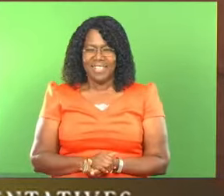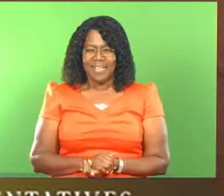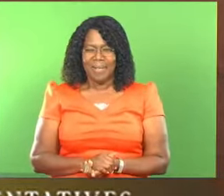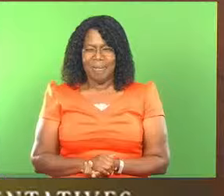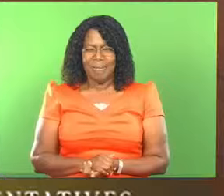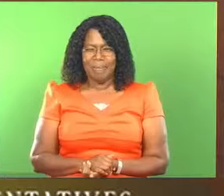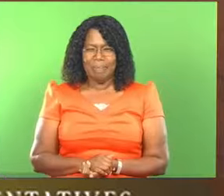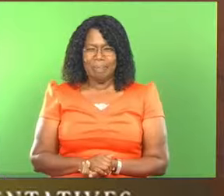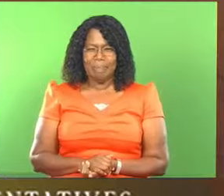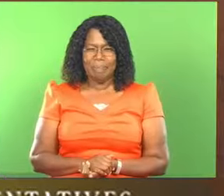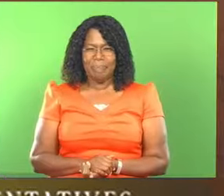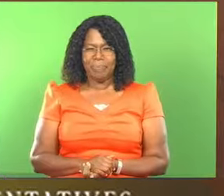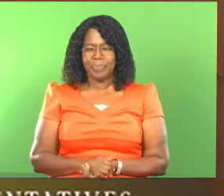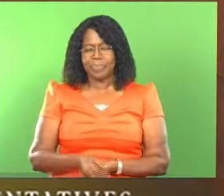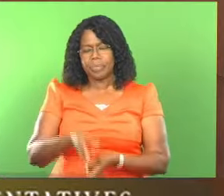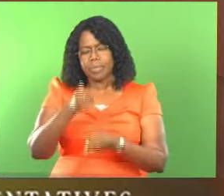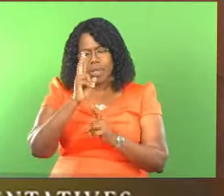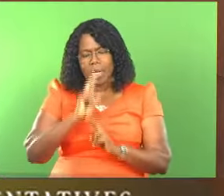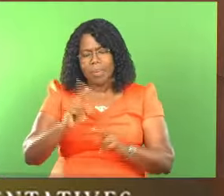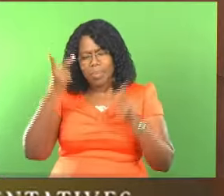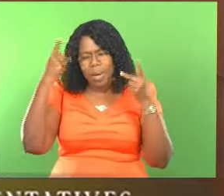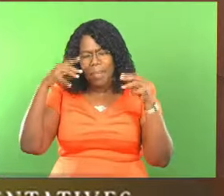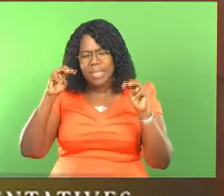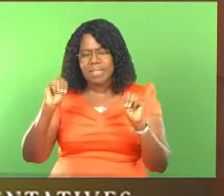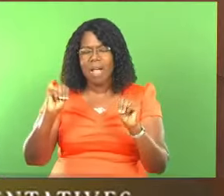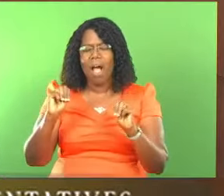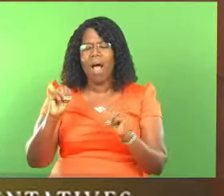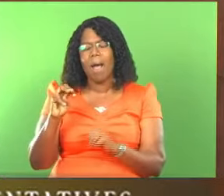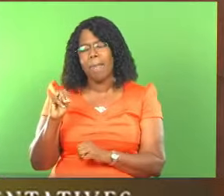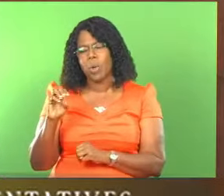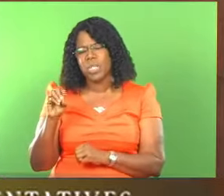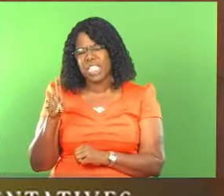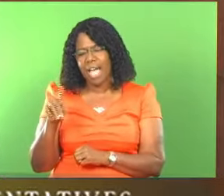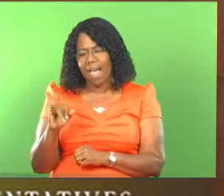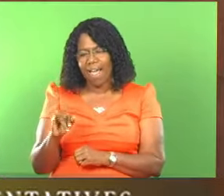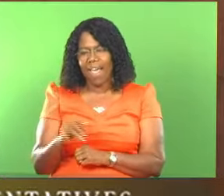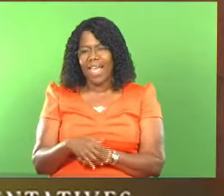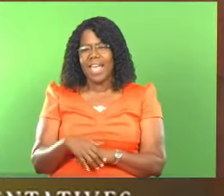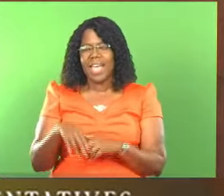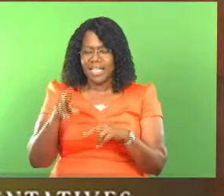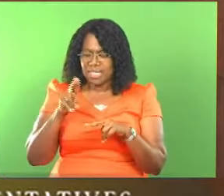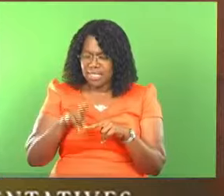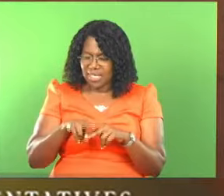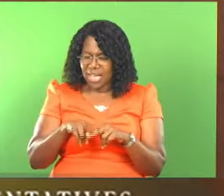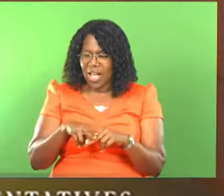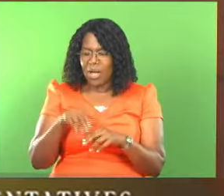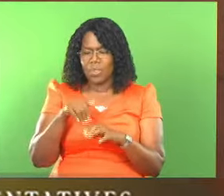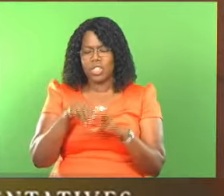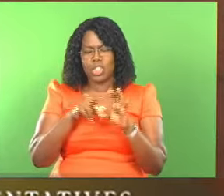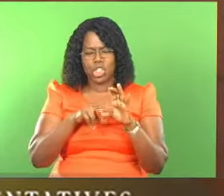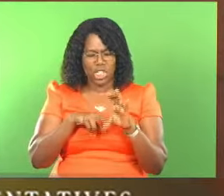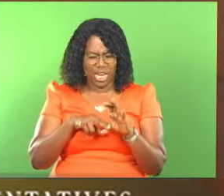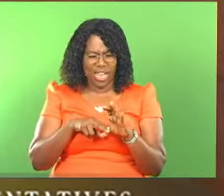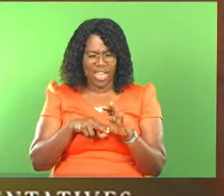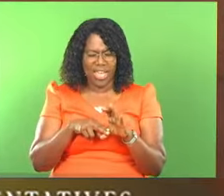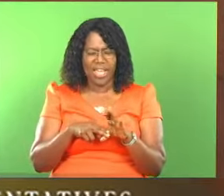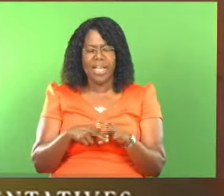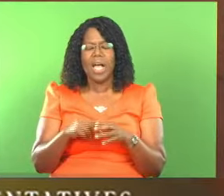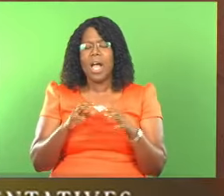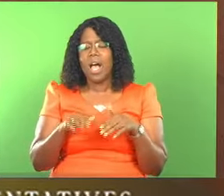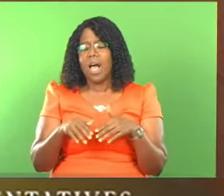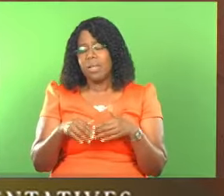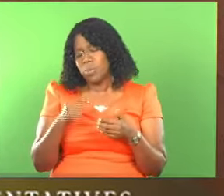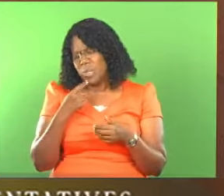Honorable Prime Minister Modi is seated in a chair, as you pointed out, Mr. Speaker, gifted to Trinidad and